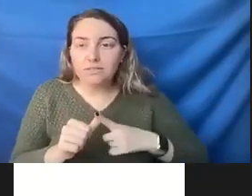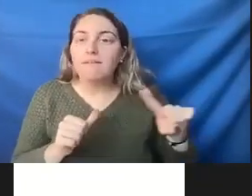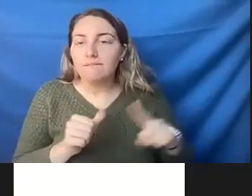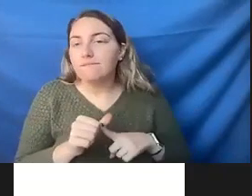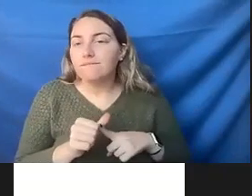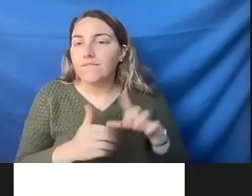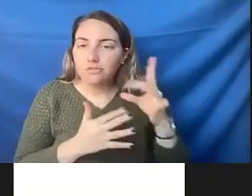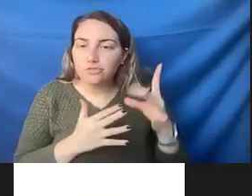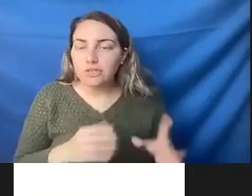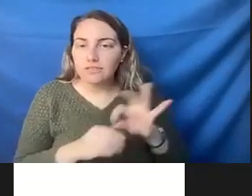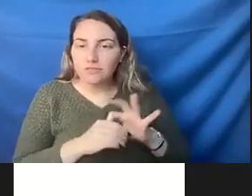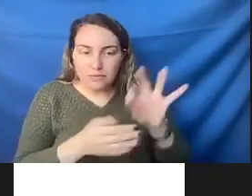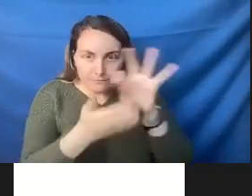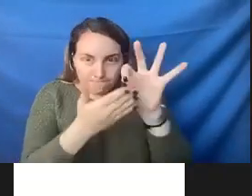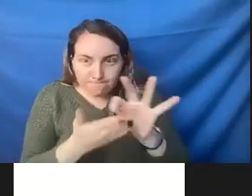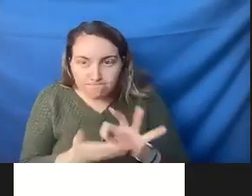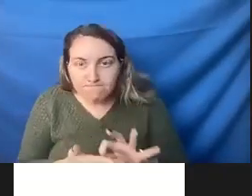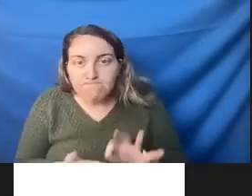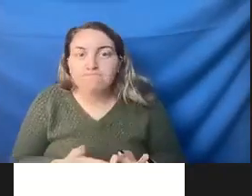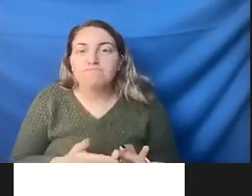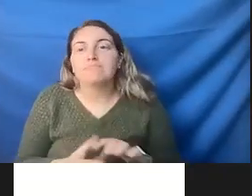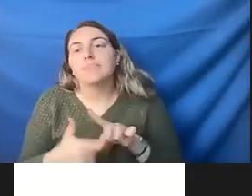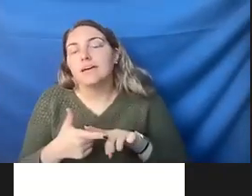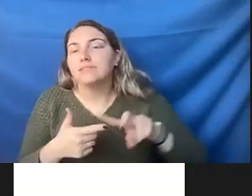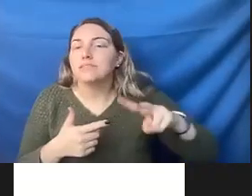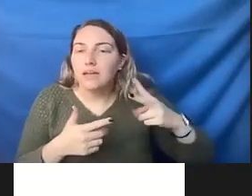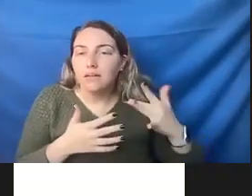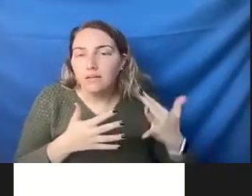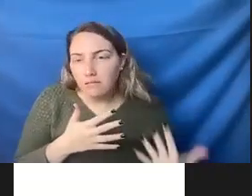go through the tabulation process.